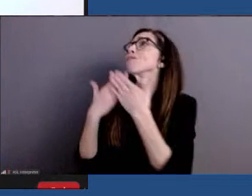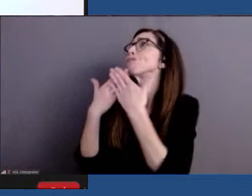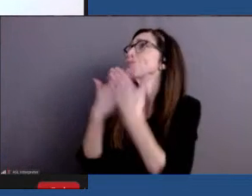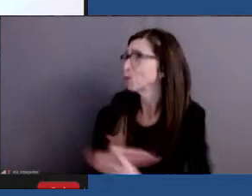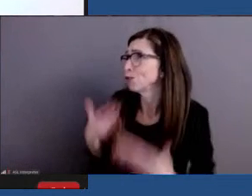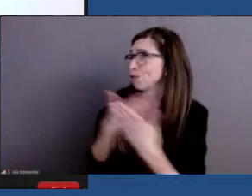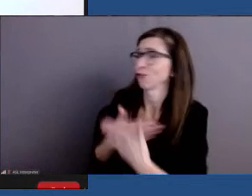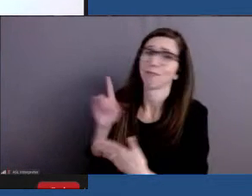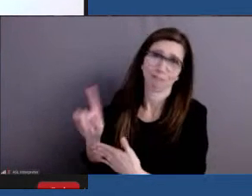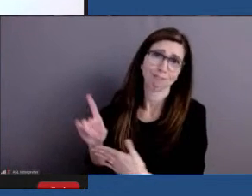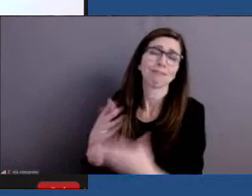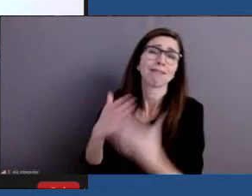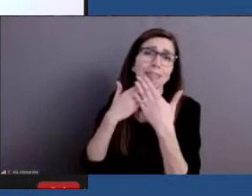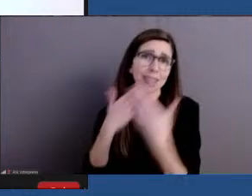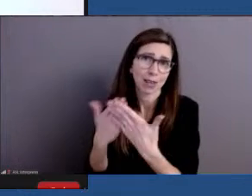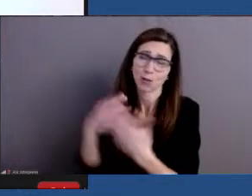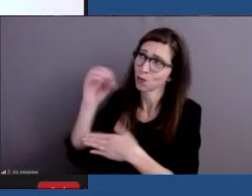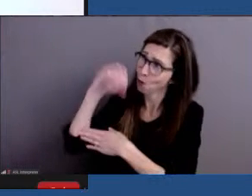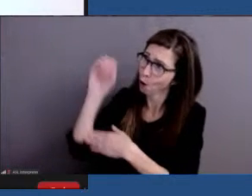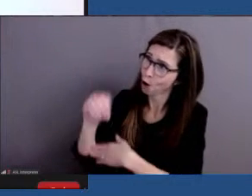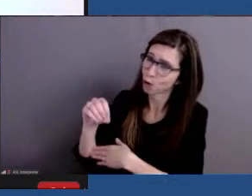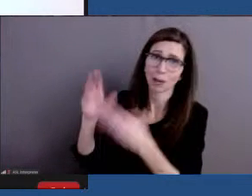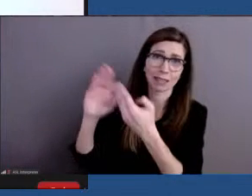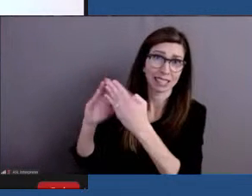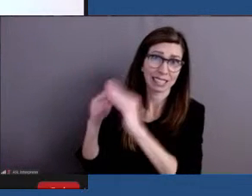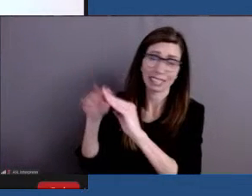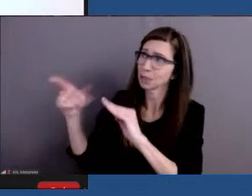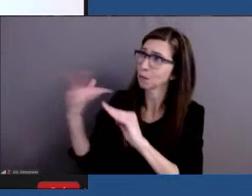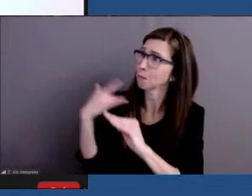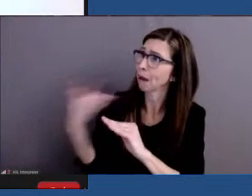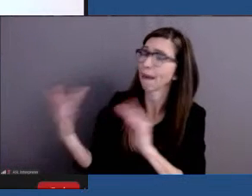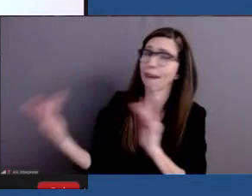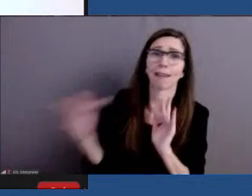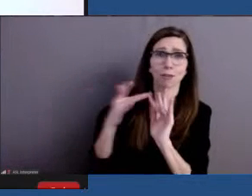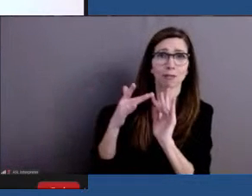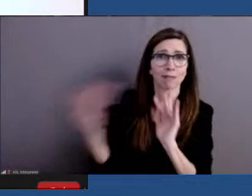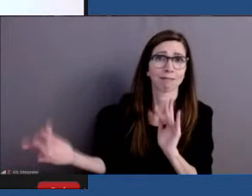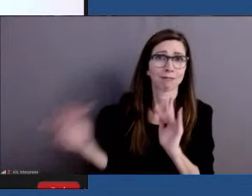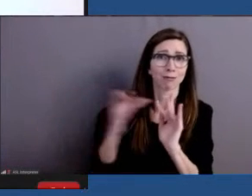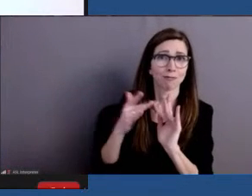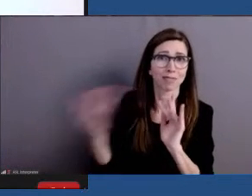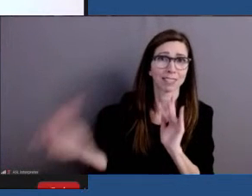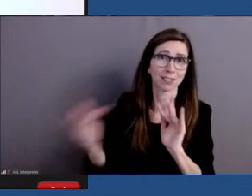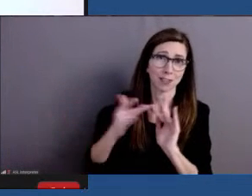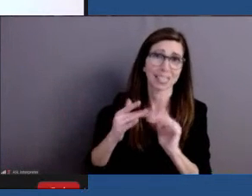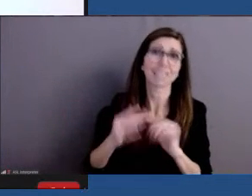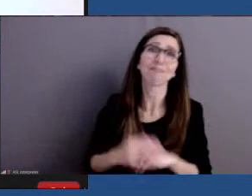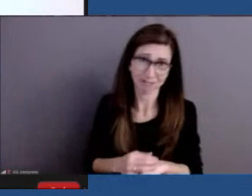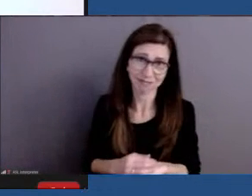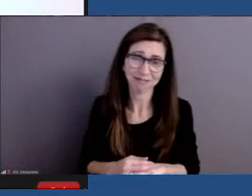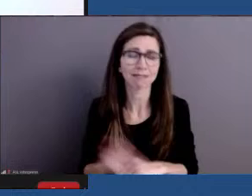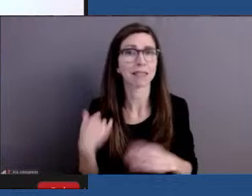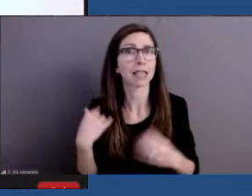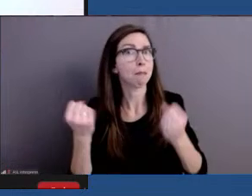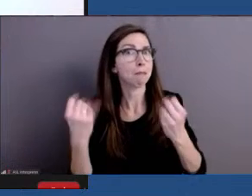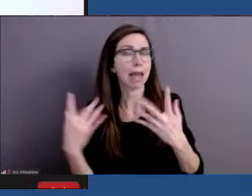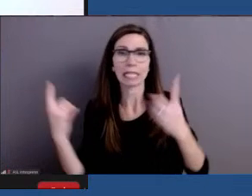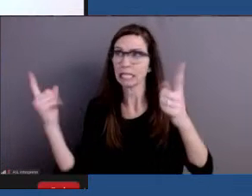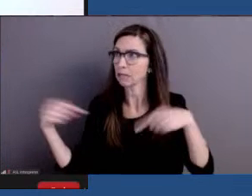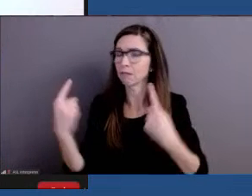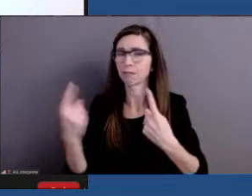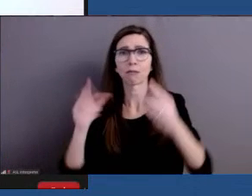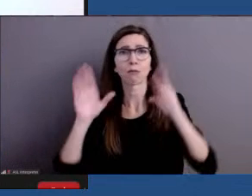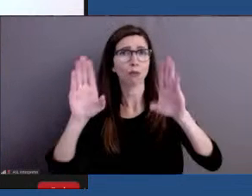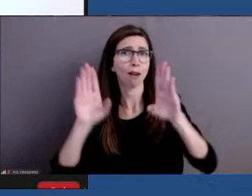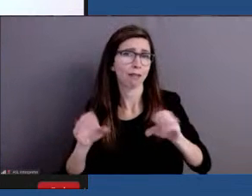Ottawa continues to regularly engage with us. I've had many great opportunities to engage with